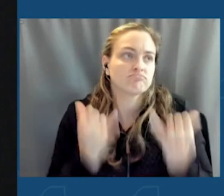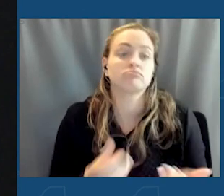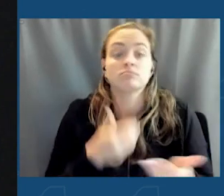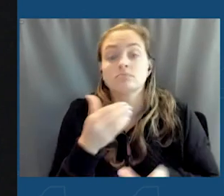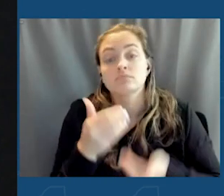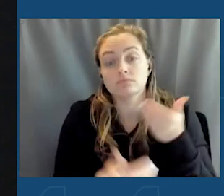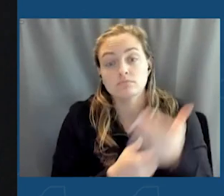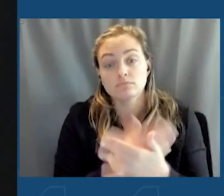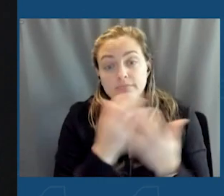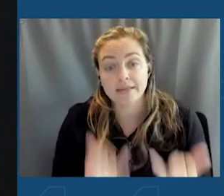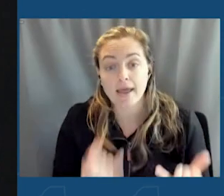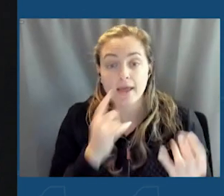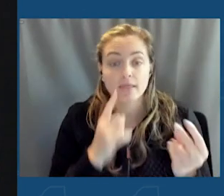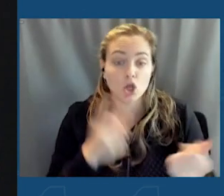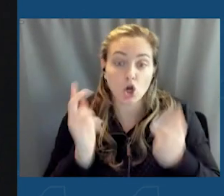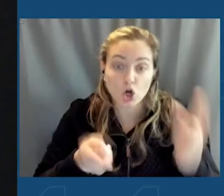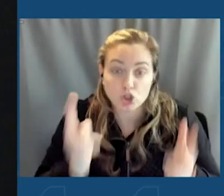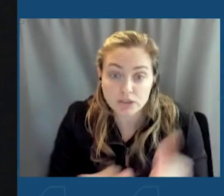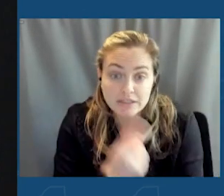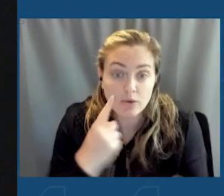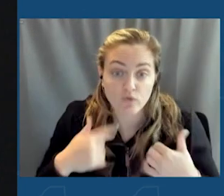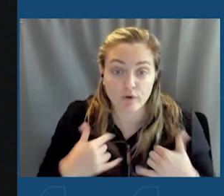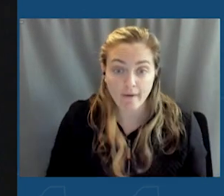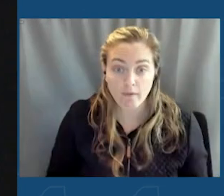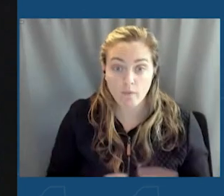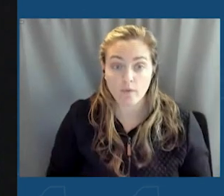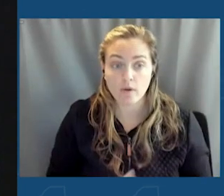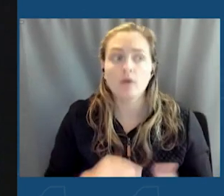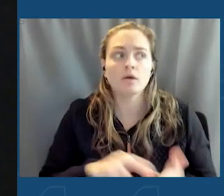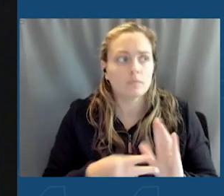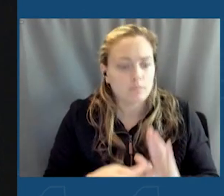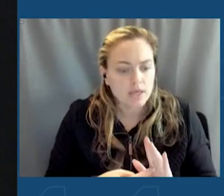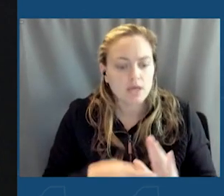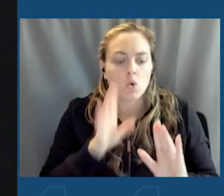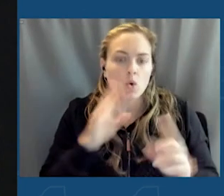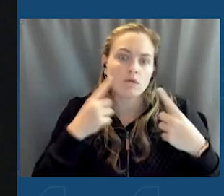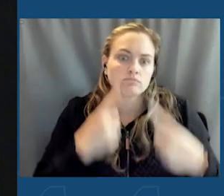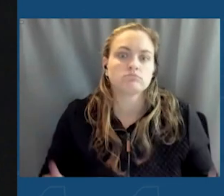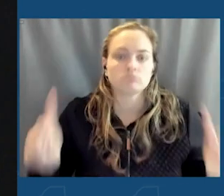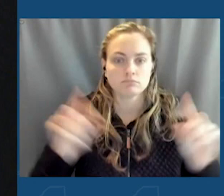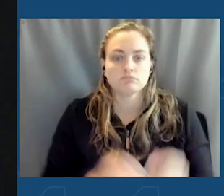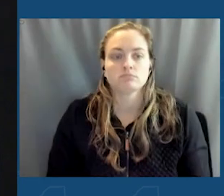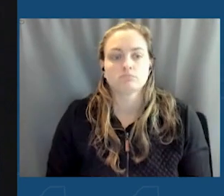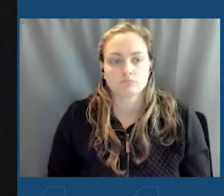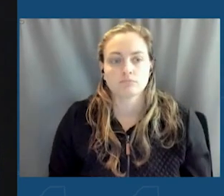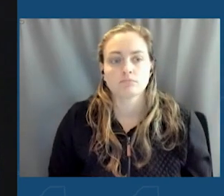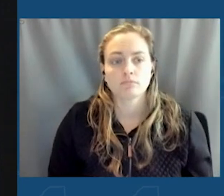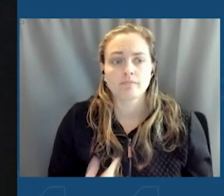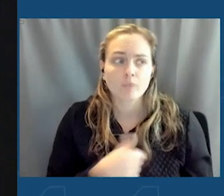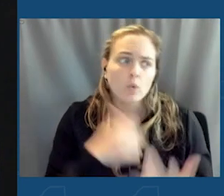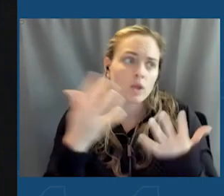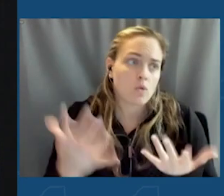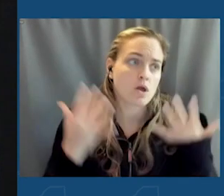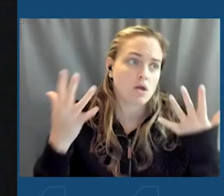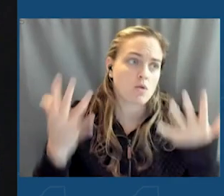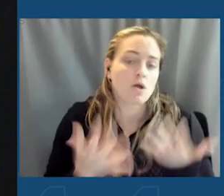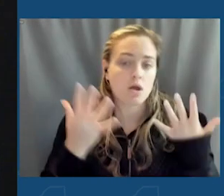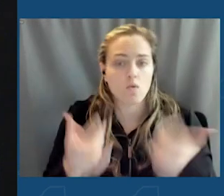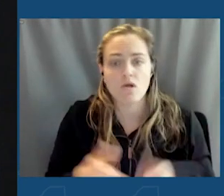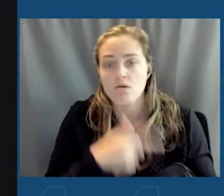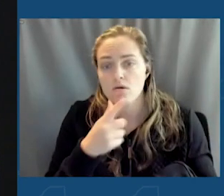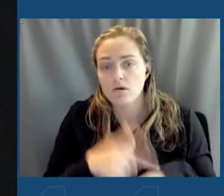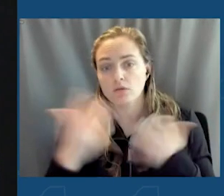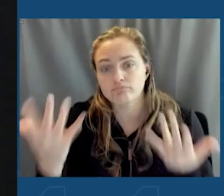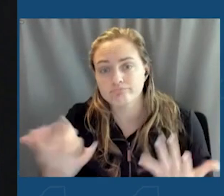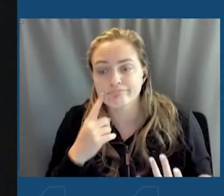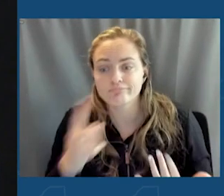the urgency that we bring to this means that we're going to get it done because we've waited too long. We've waited too long to